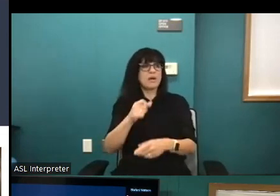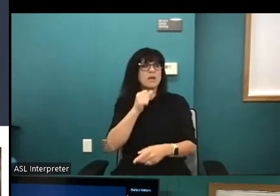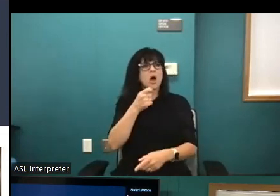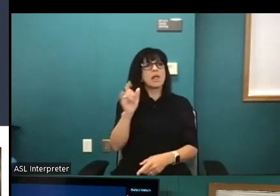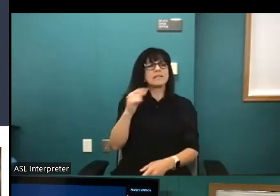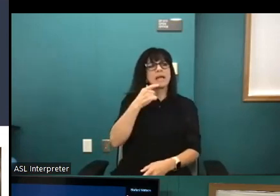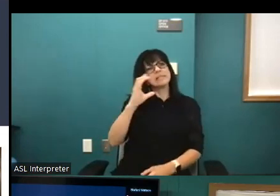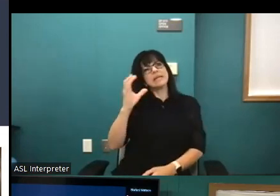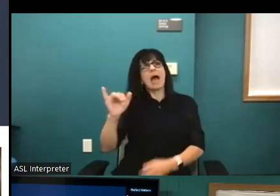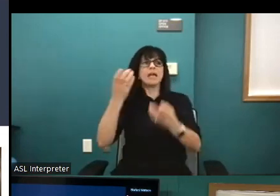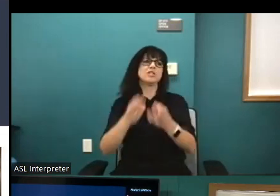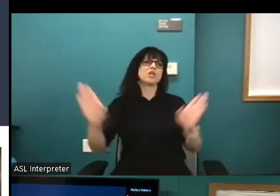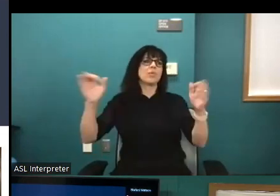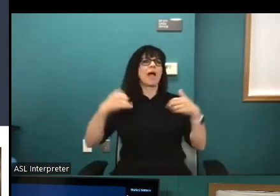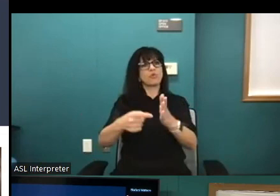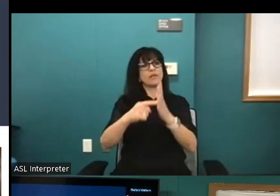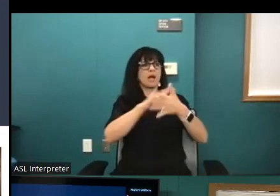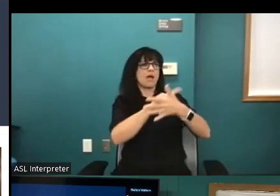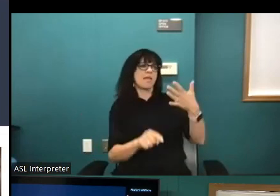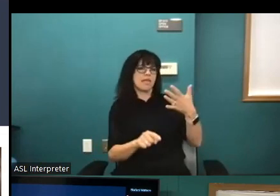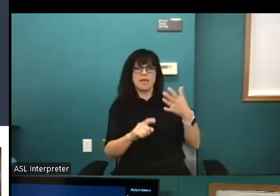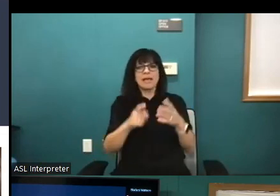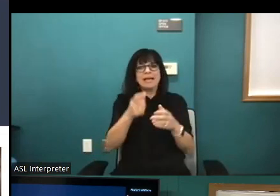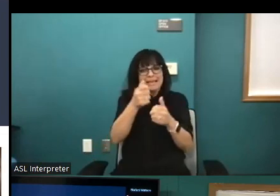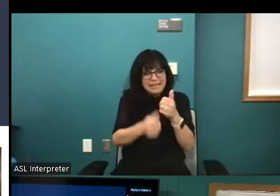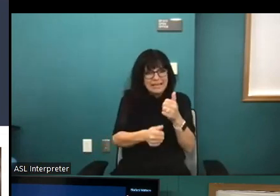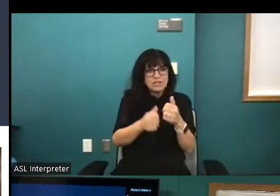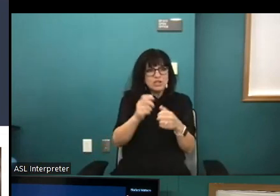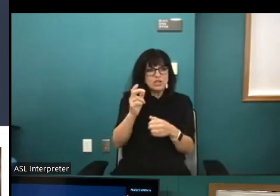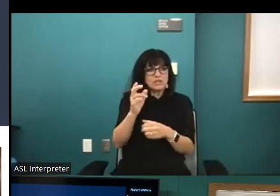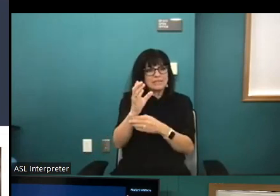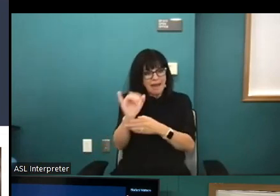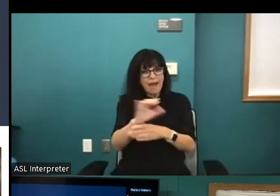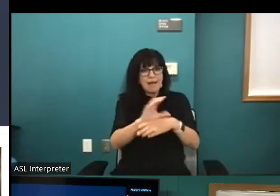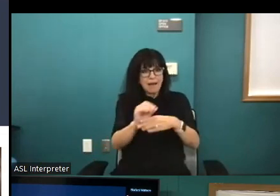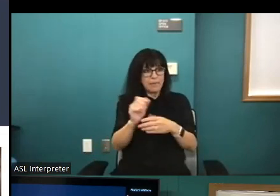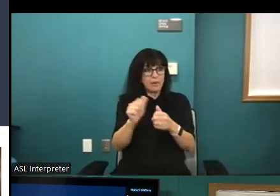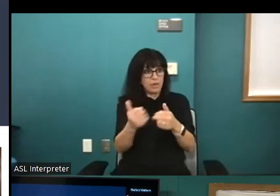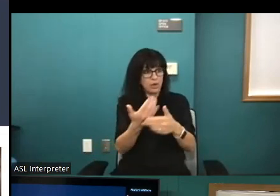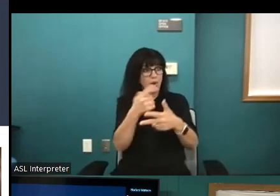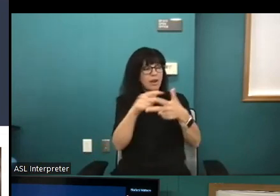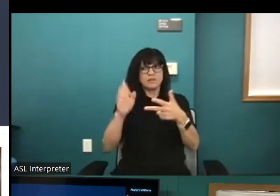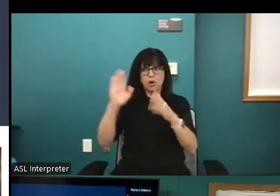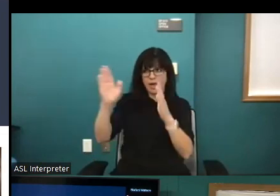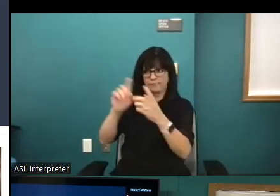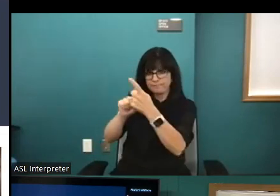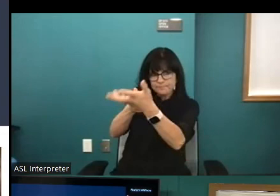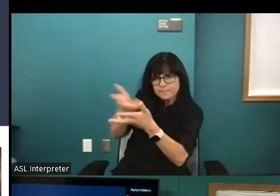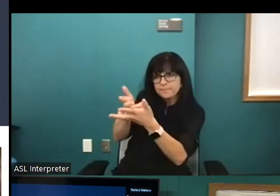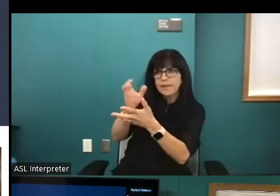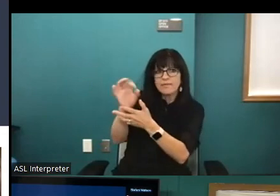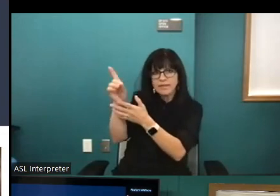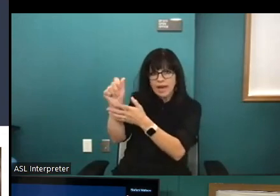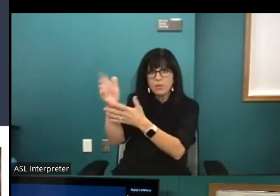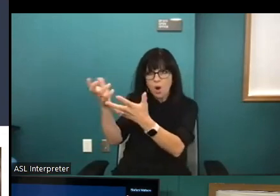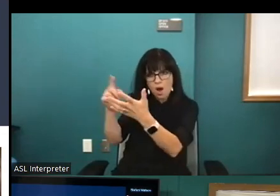implants in general now have this criteria. Each implant company, when they come out with a new one, has to say, hi FDA, here's what we would like approved.